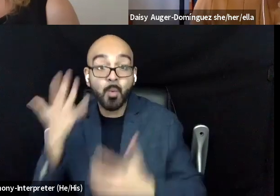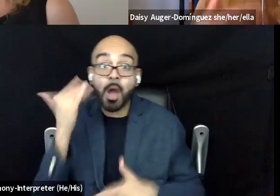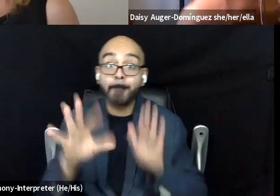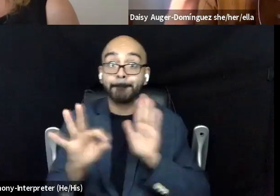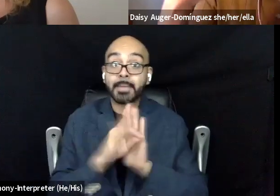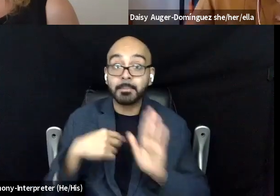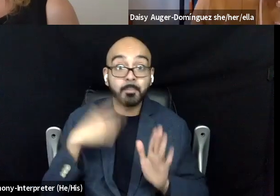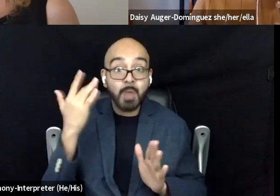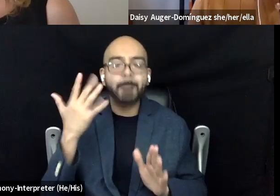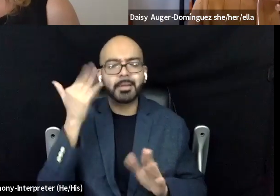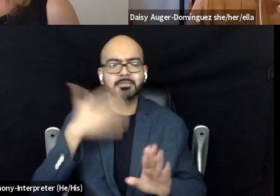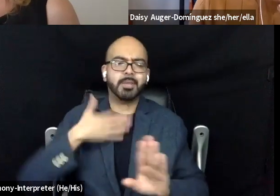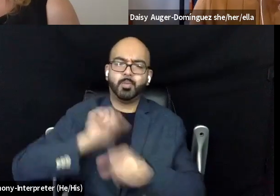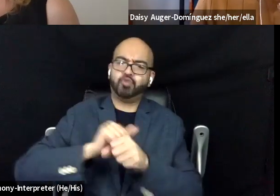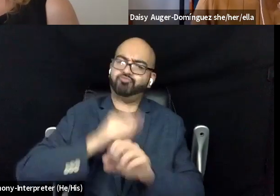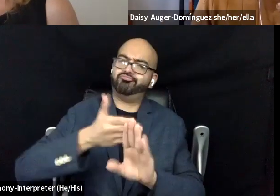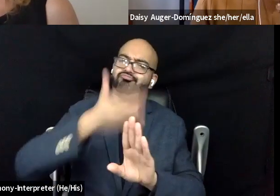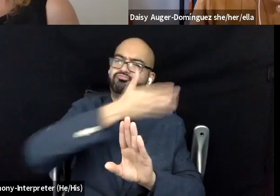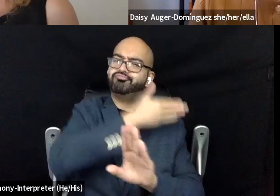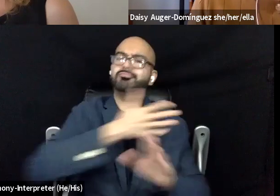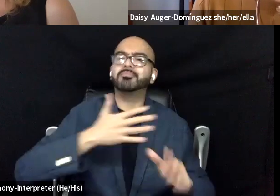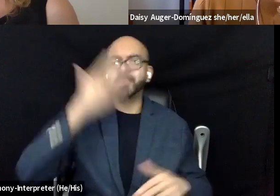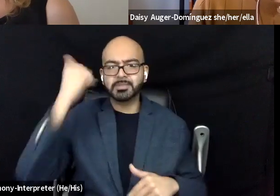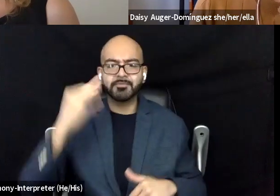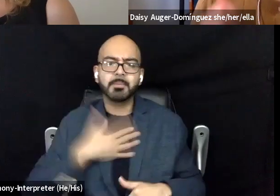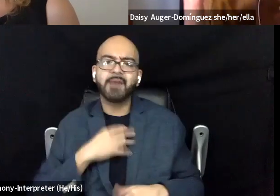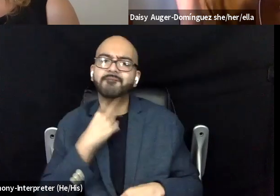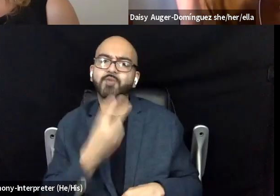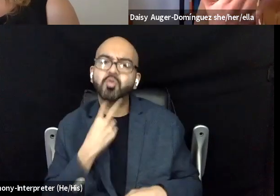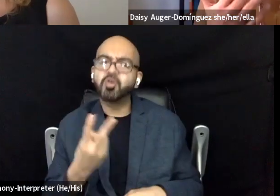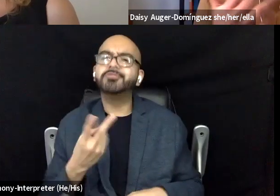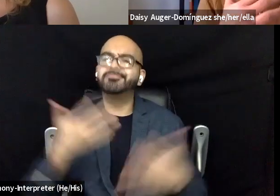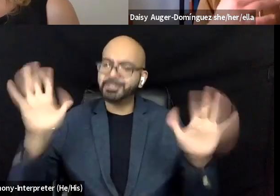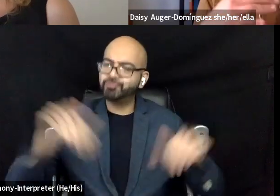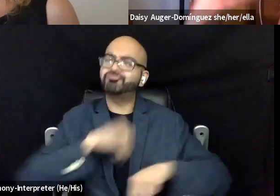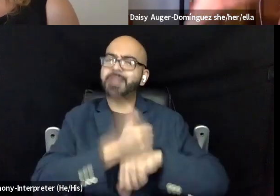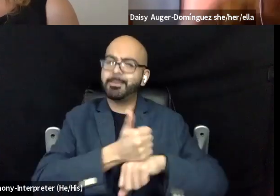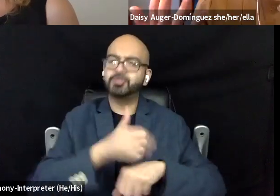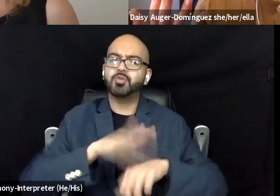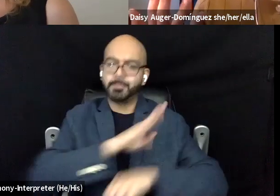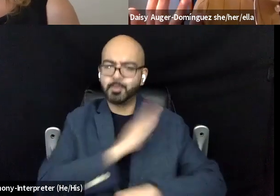done in inclusion, because of the voice that I had already established on the board. And we are now going into,